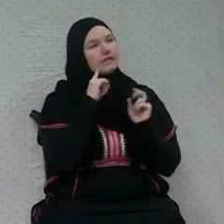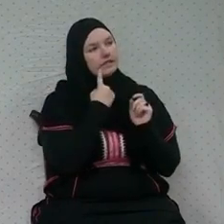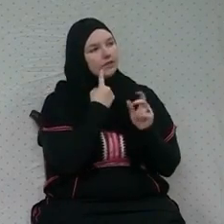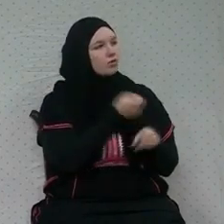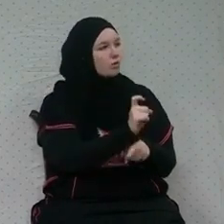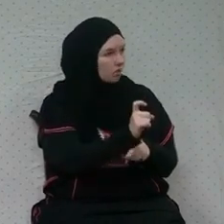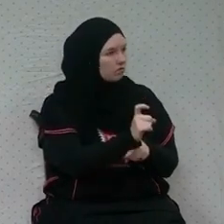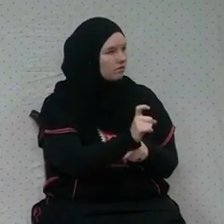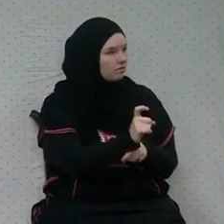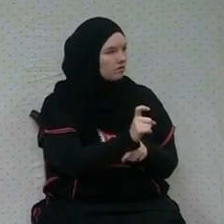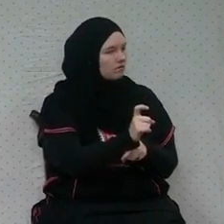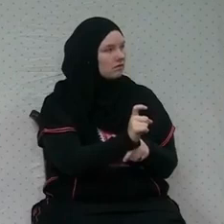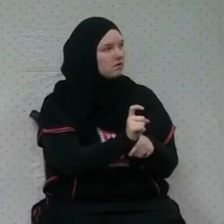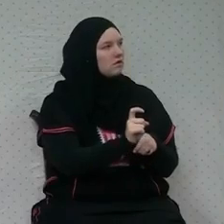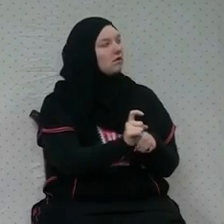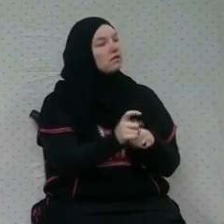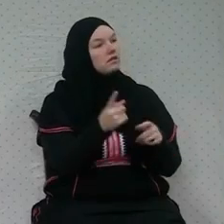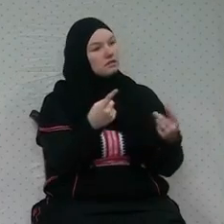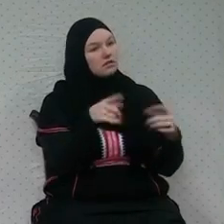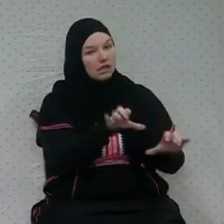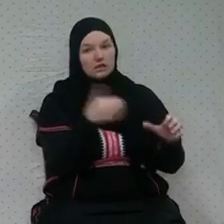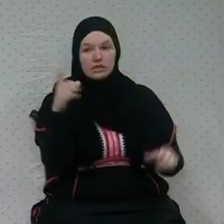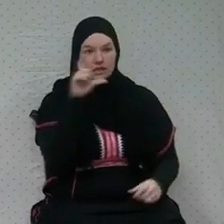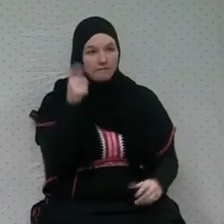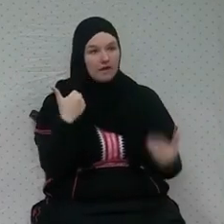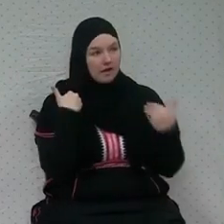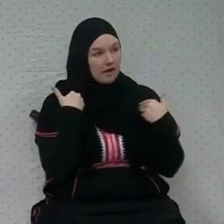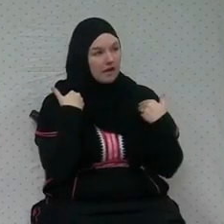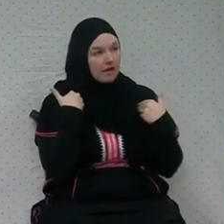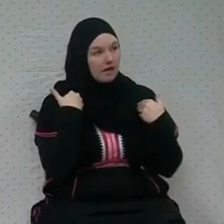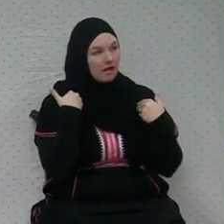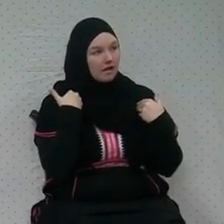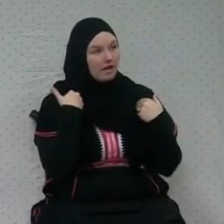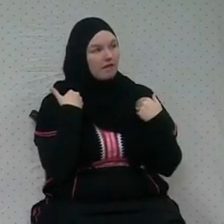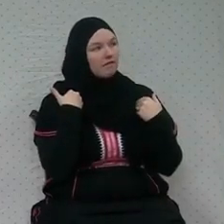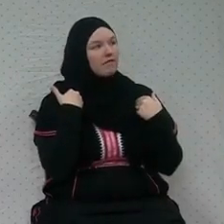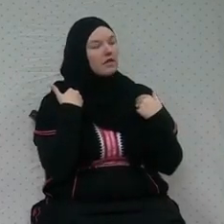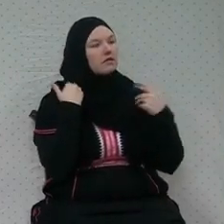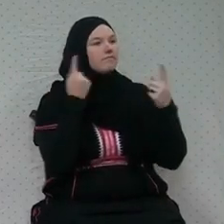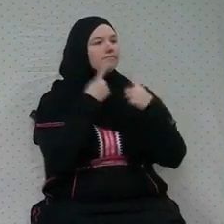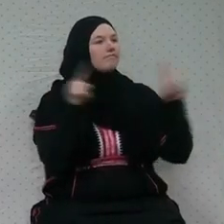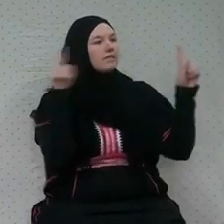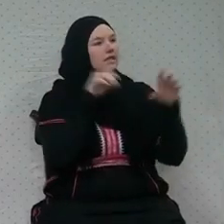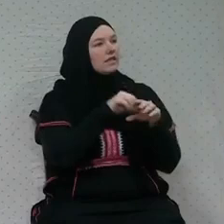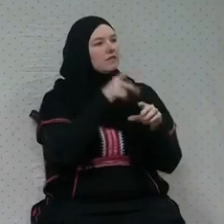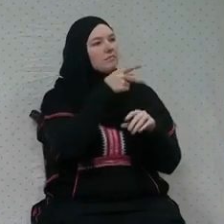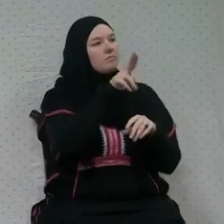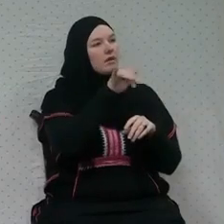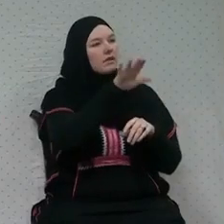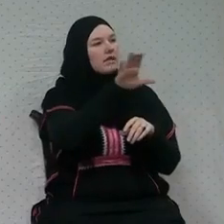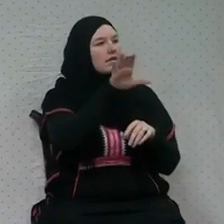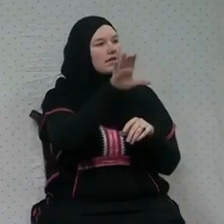joke. Does Islam have a say in public matters? Or is it up to